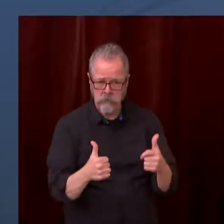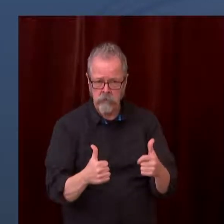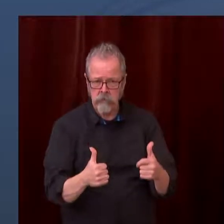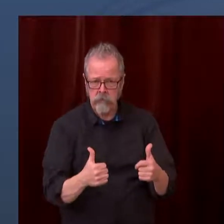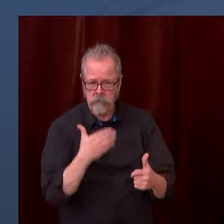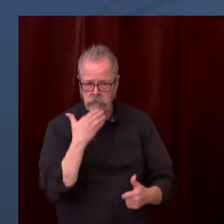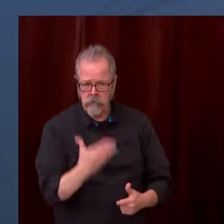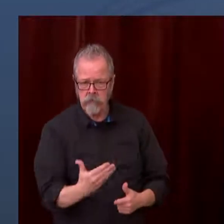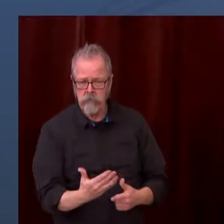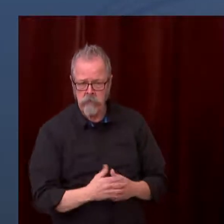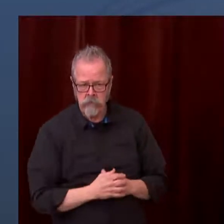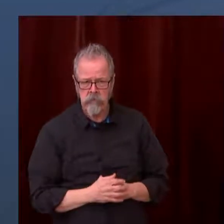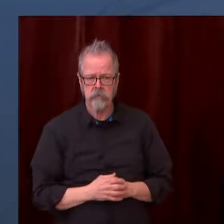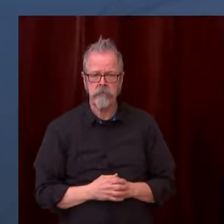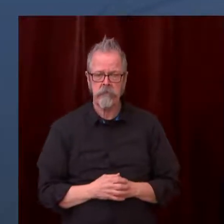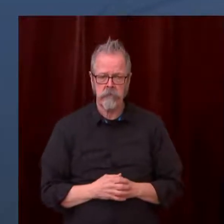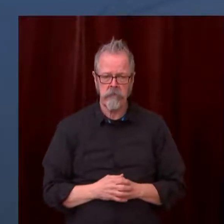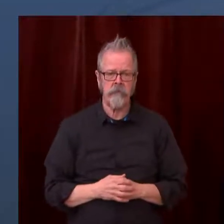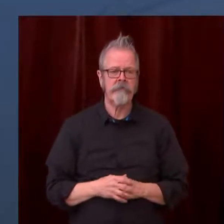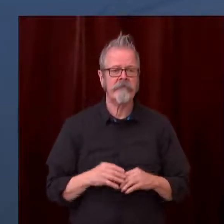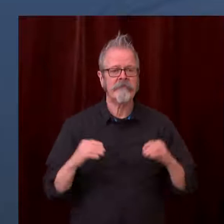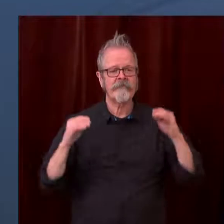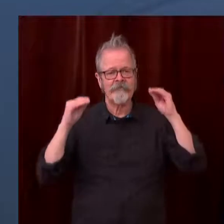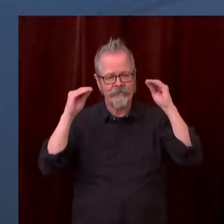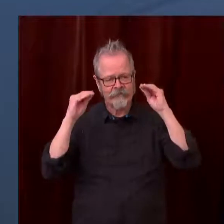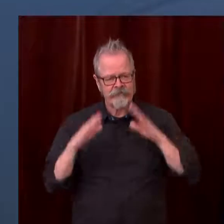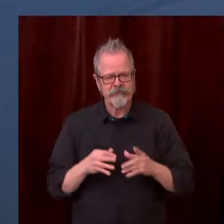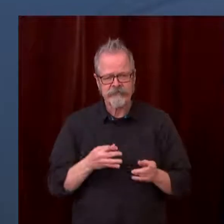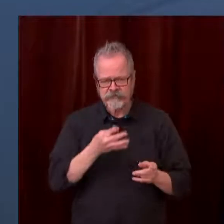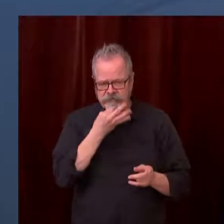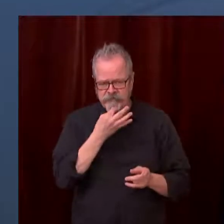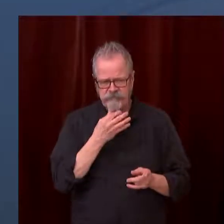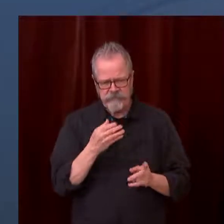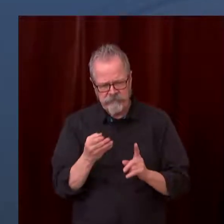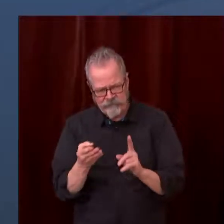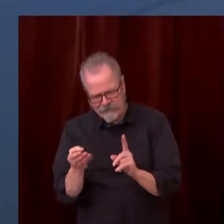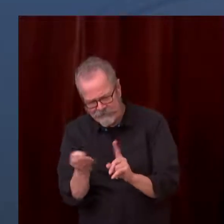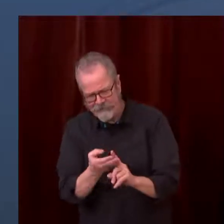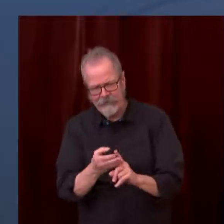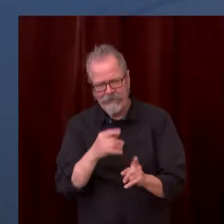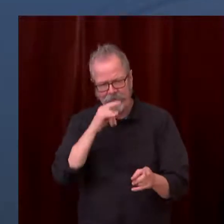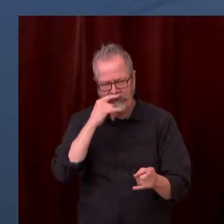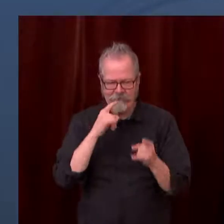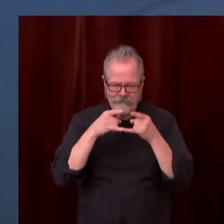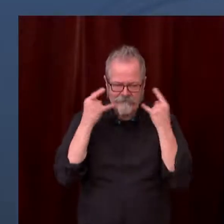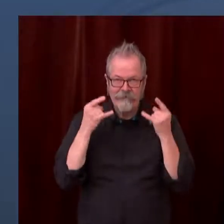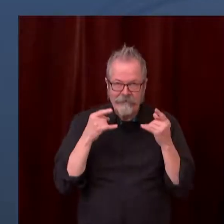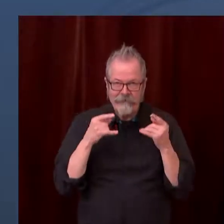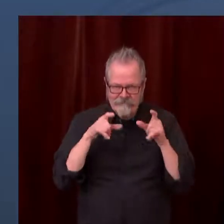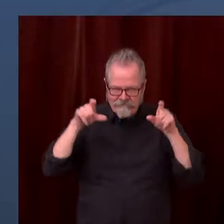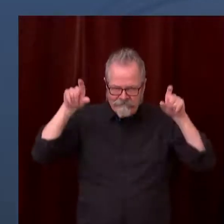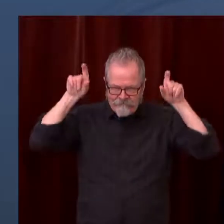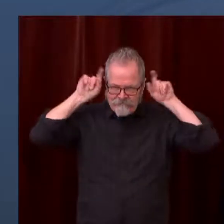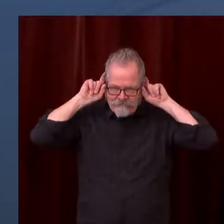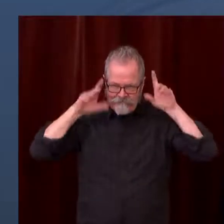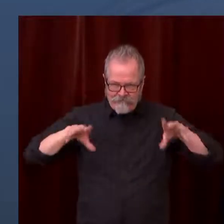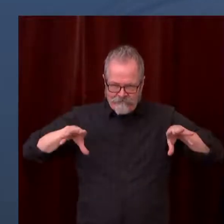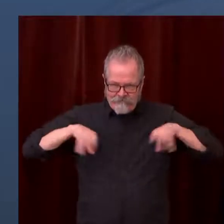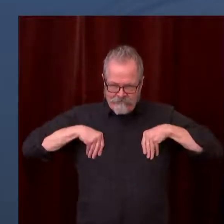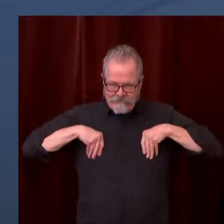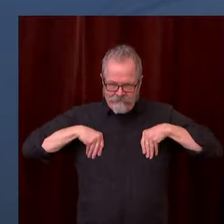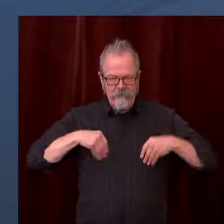have children wear masks. And when I've gone around, the compliance with masking has been super impressive on children and